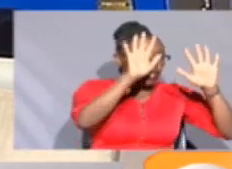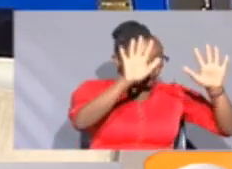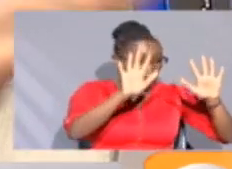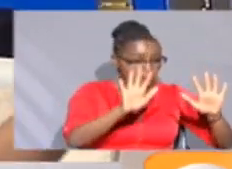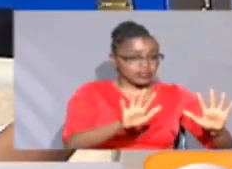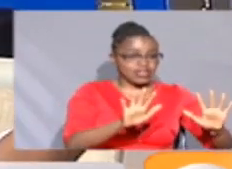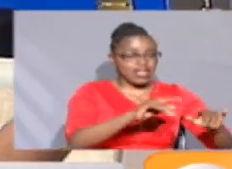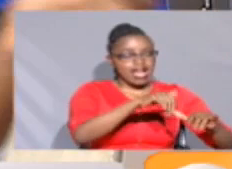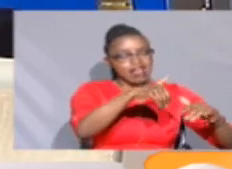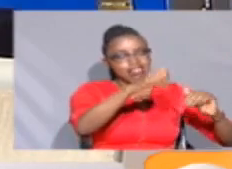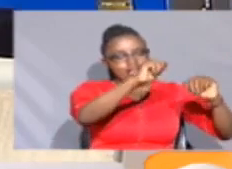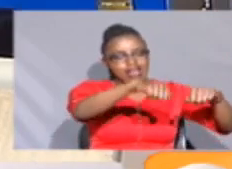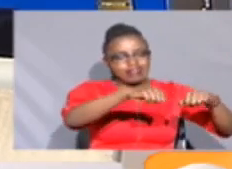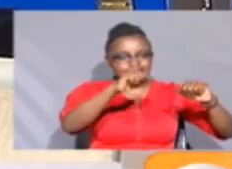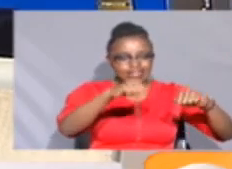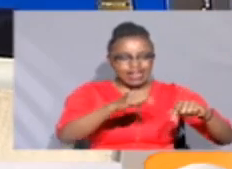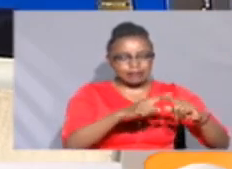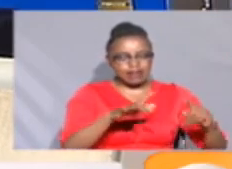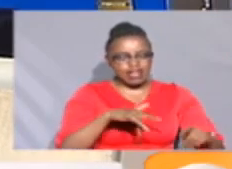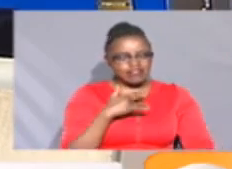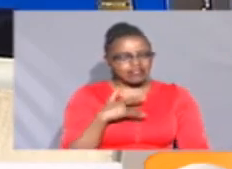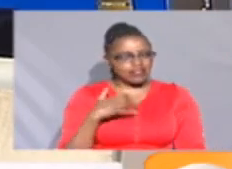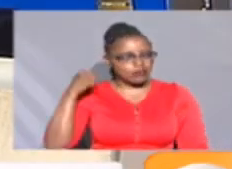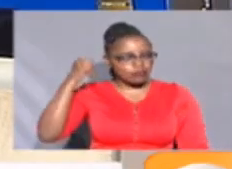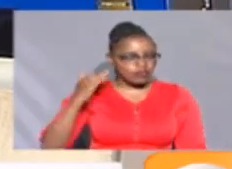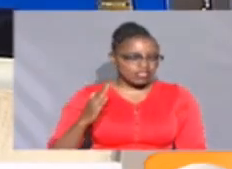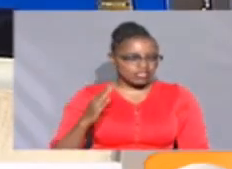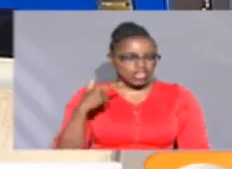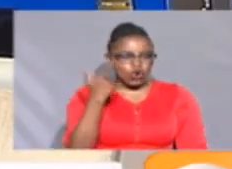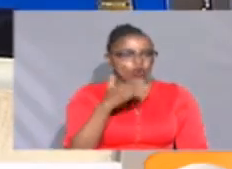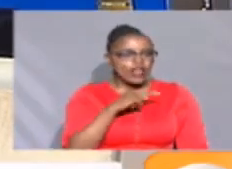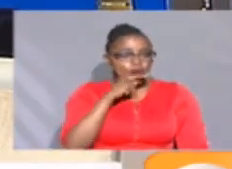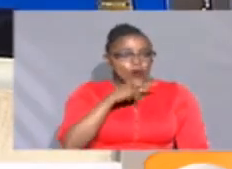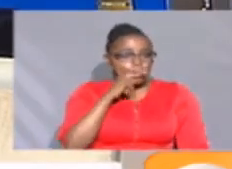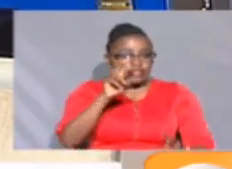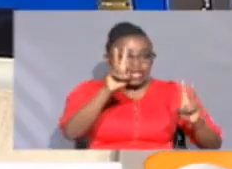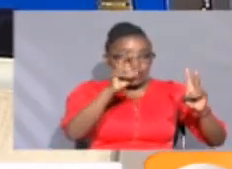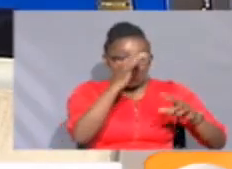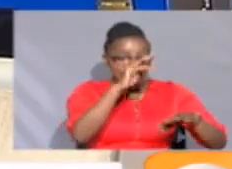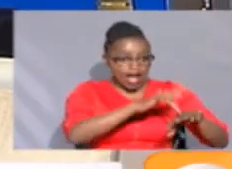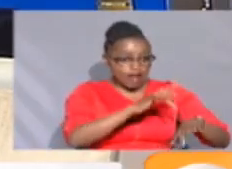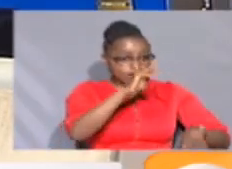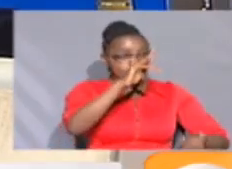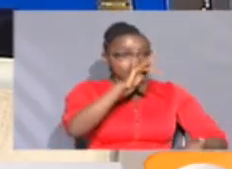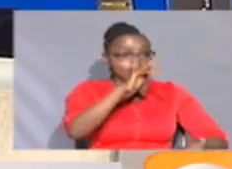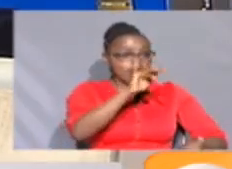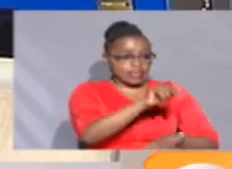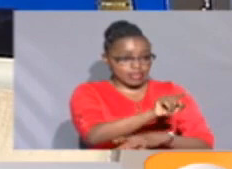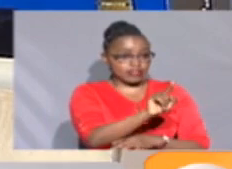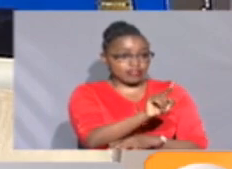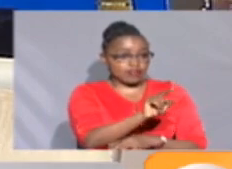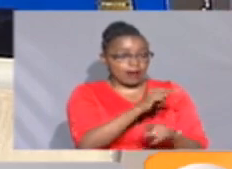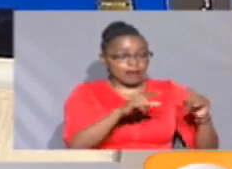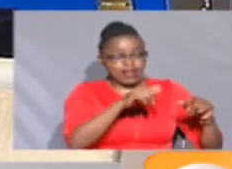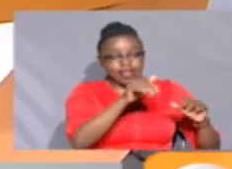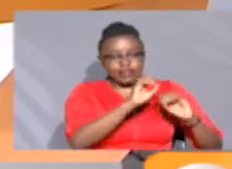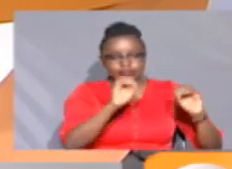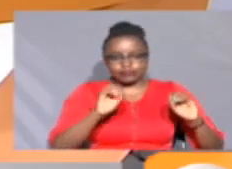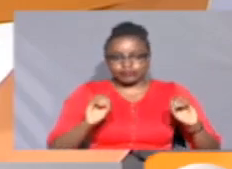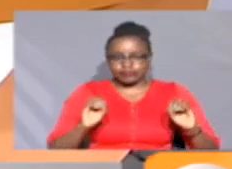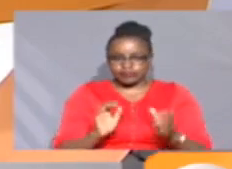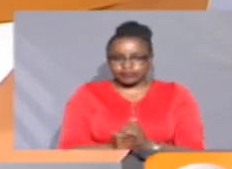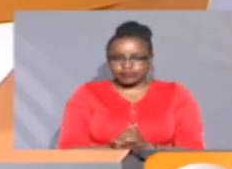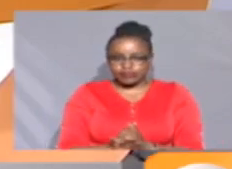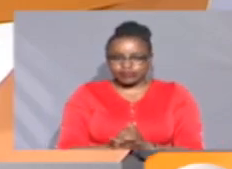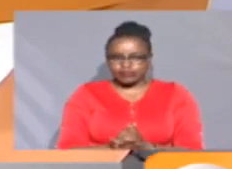Yes. And some would agree with you. Mm-hmm. But there are those who feel politicians would only comment on such matters when it affects them. Hussein, let me answer